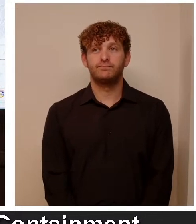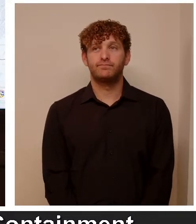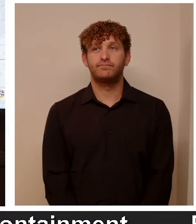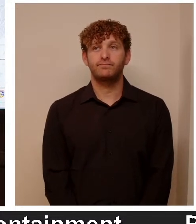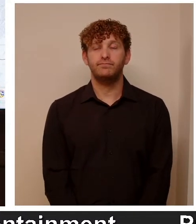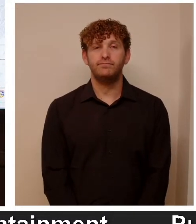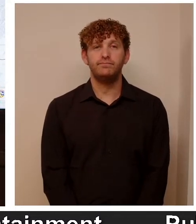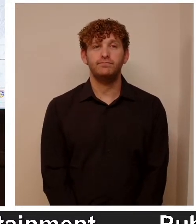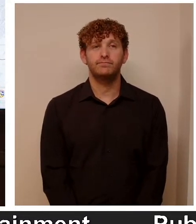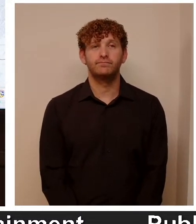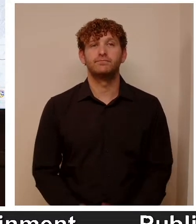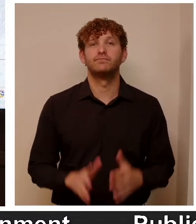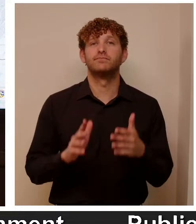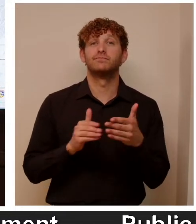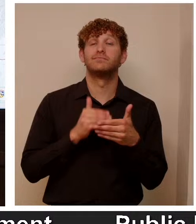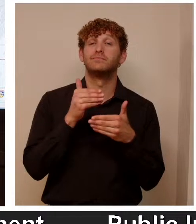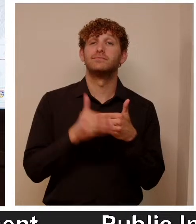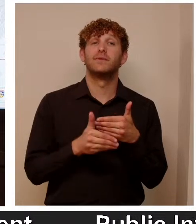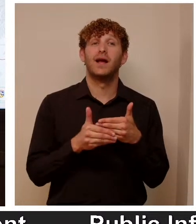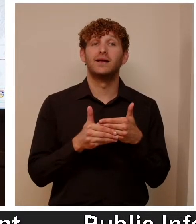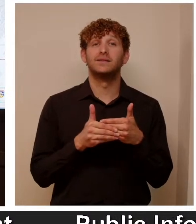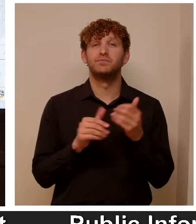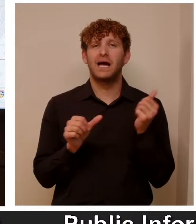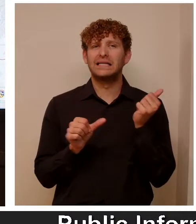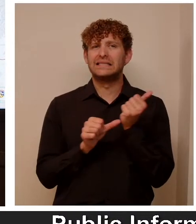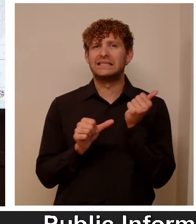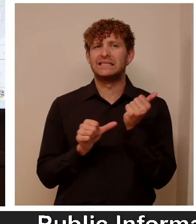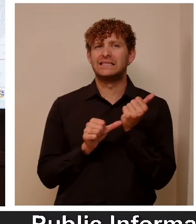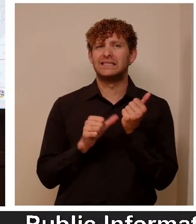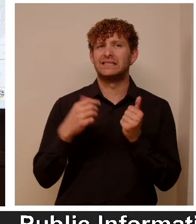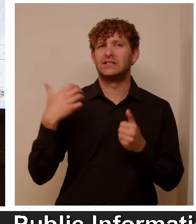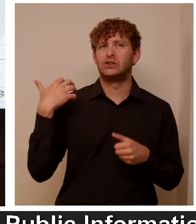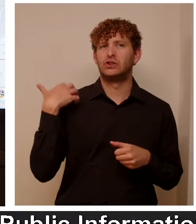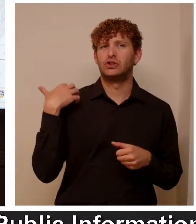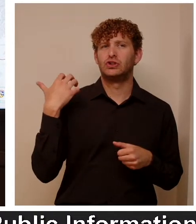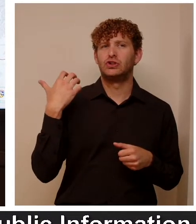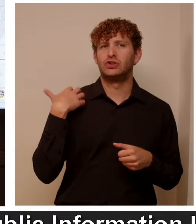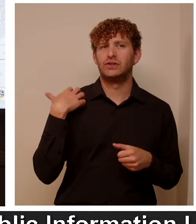Next up, I'm going to ask for Assistant Chief Springle to come up and respond to some questions.